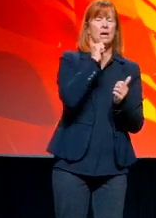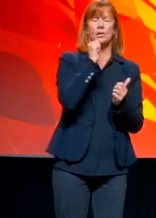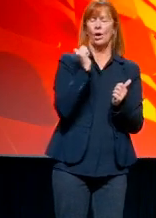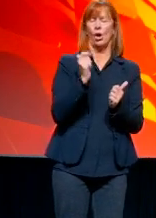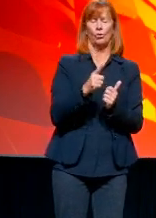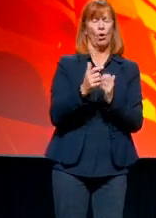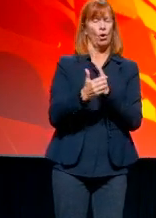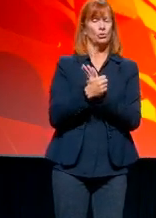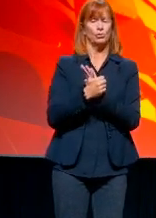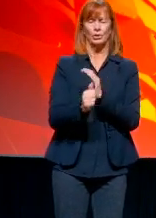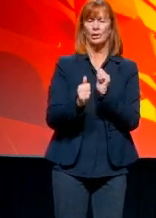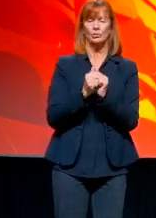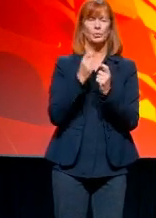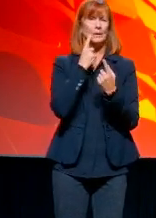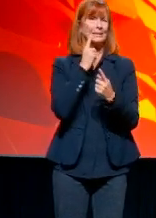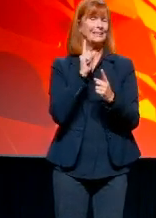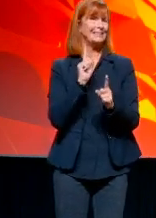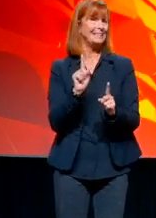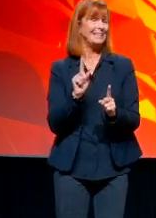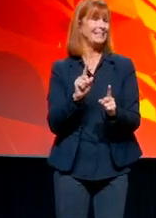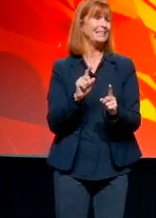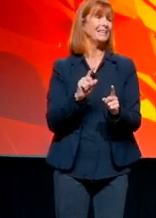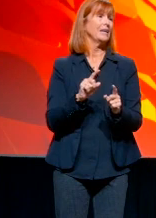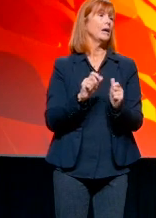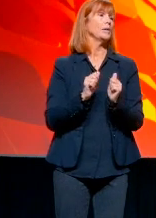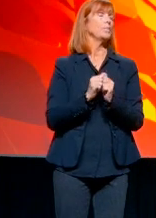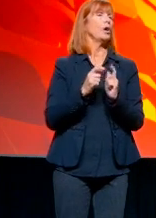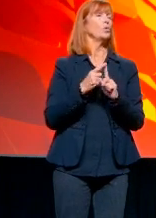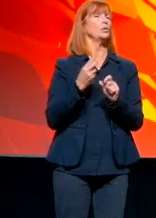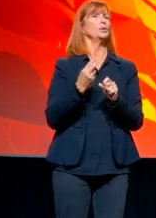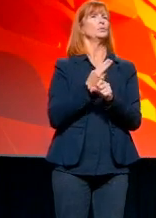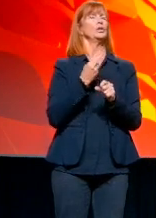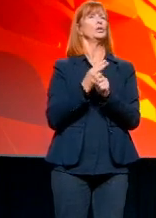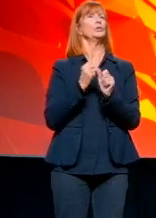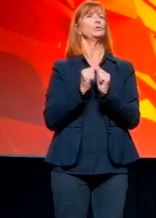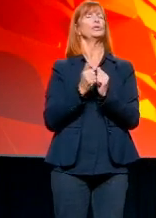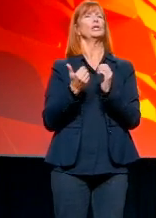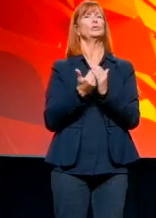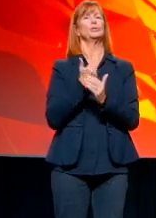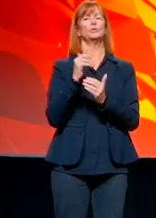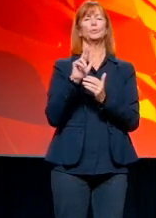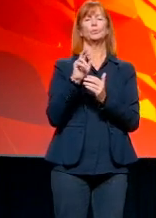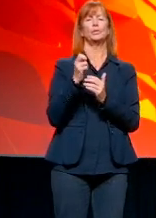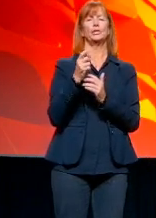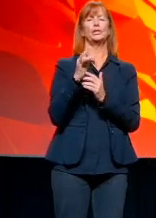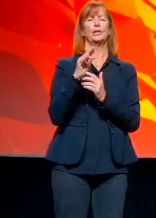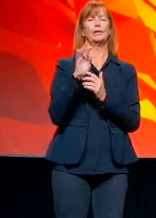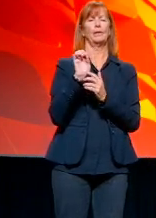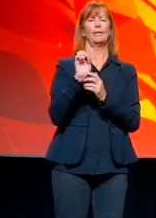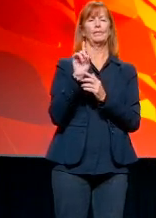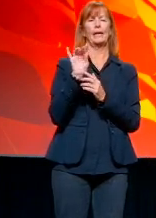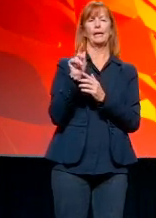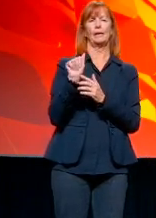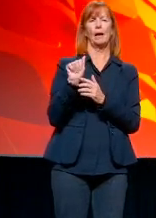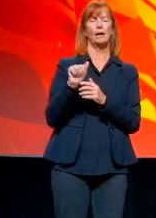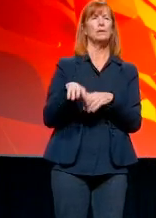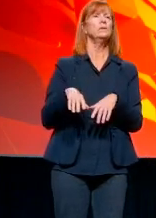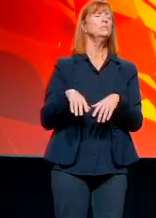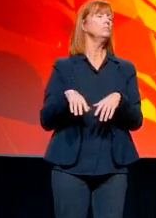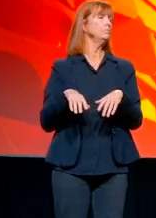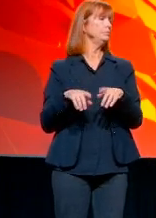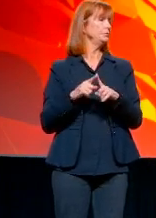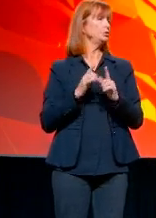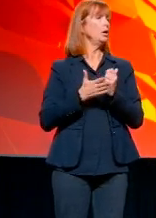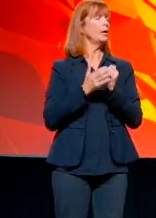the transformation, but as long as you leverage compute to generate a huge amount of data, and we keep the successful ones as augmented